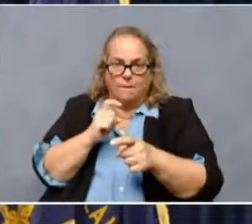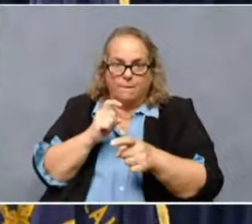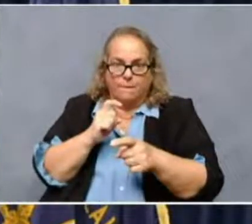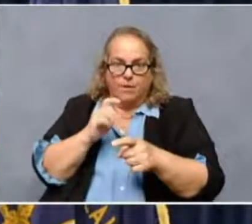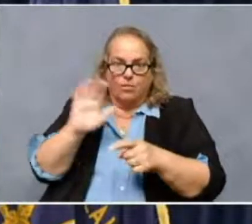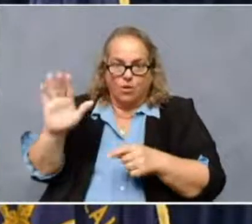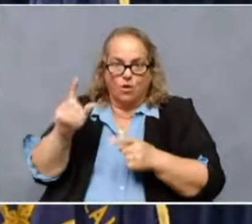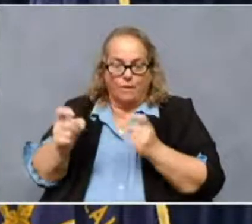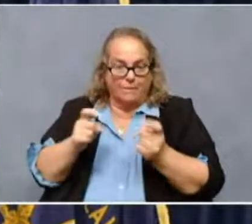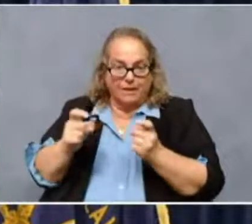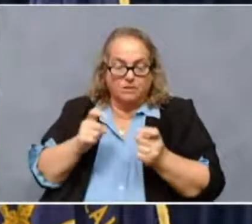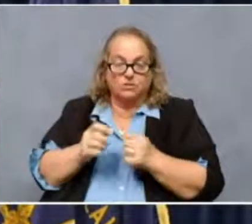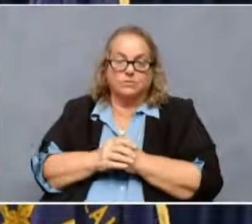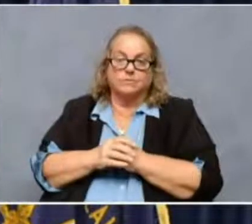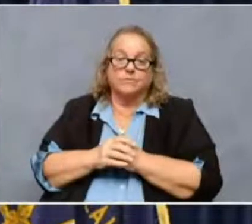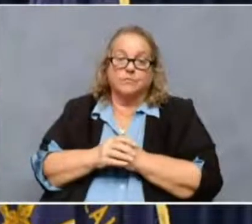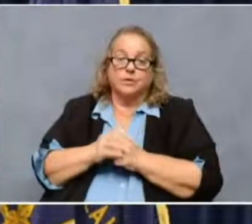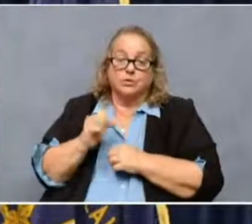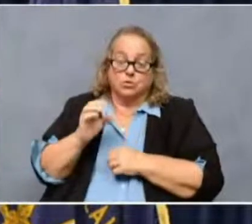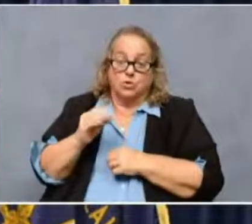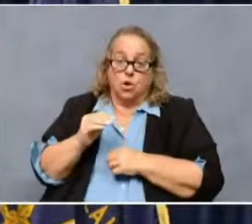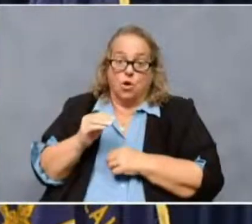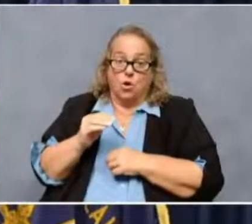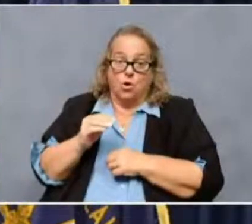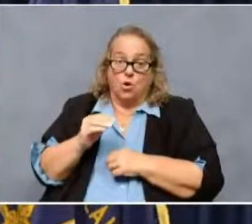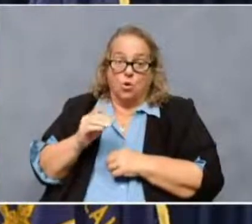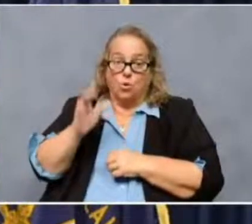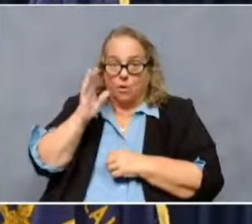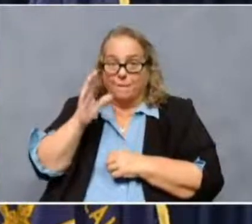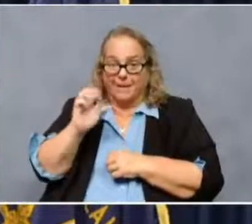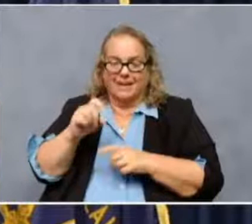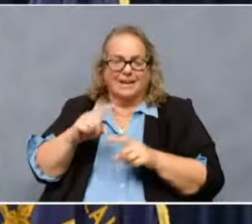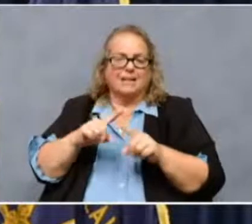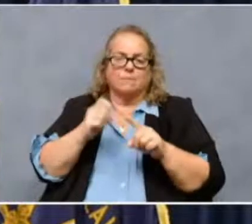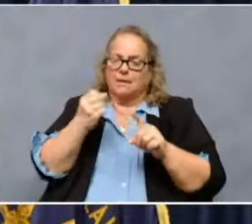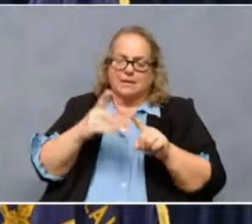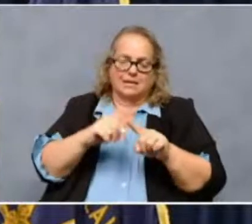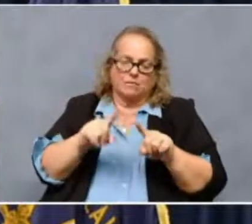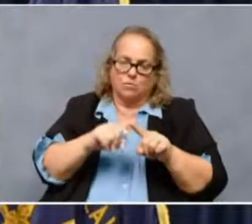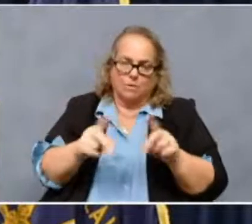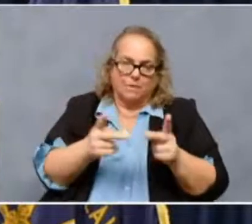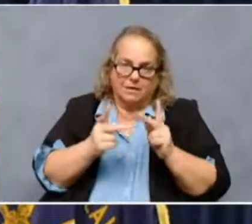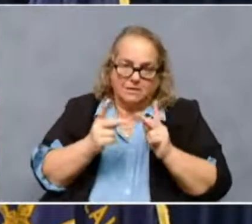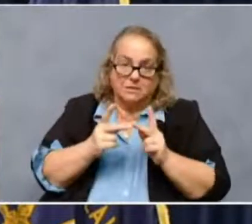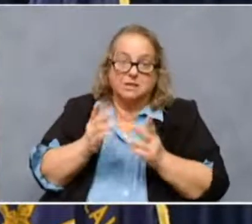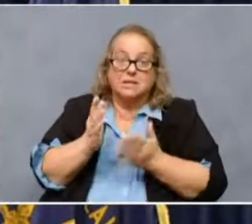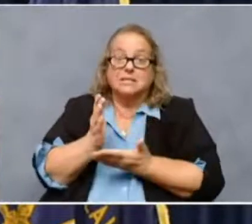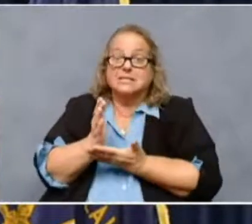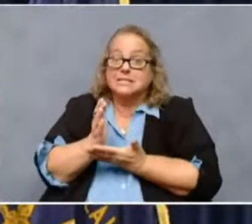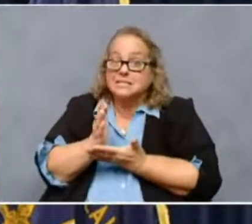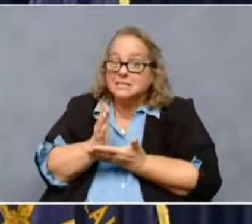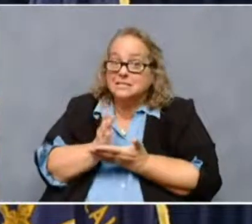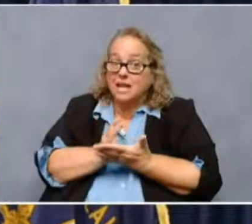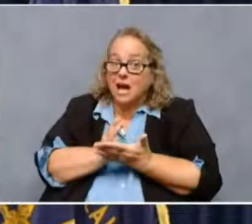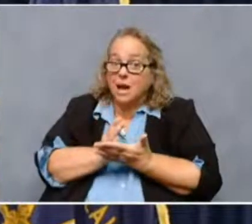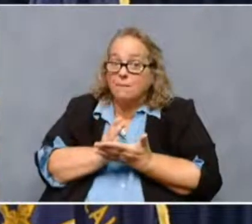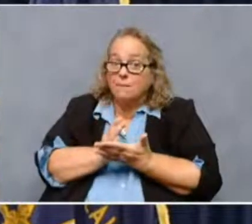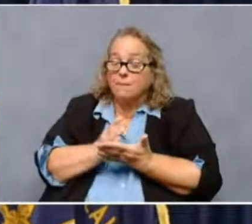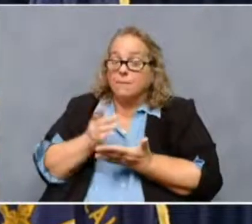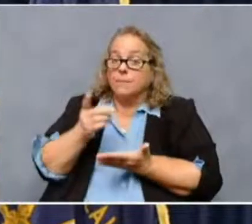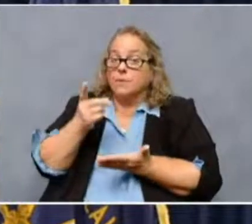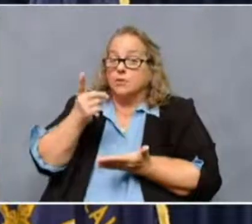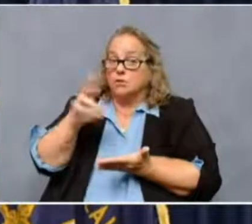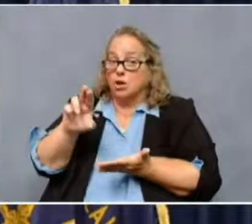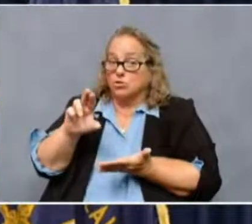managers. So they're going to be in a number of places. They will be in some pediatricians'